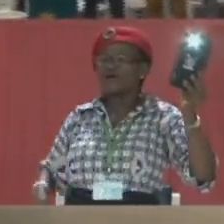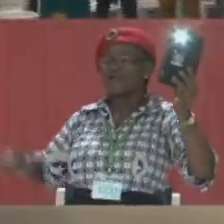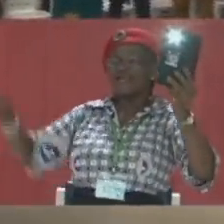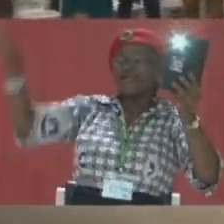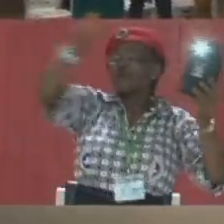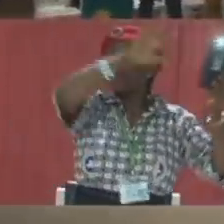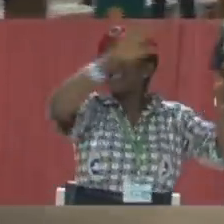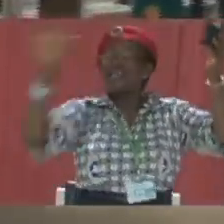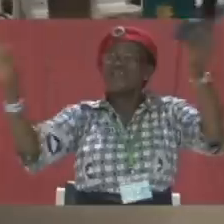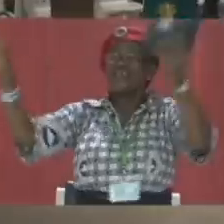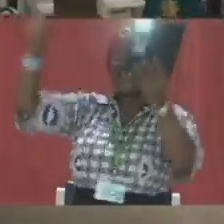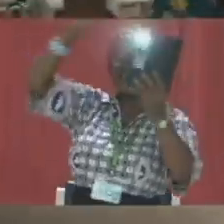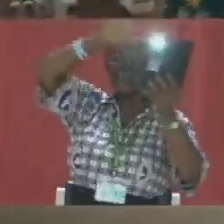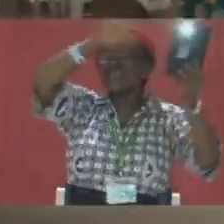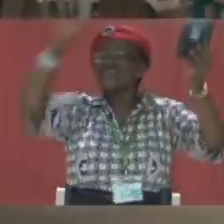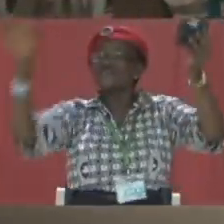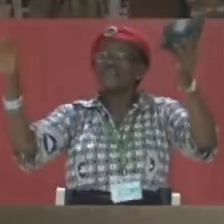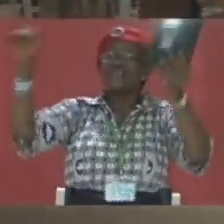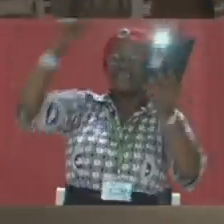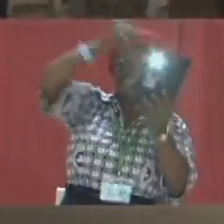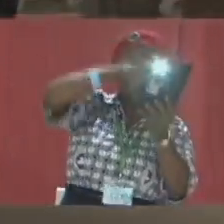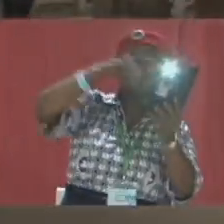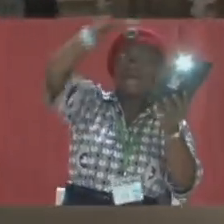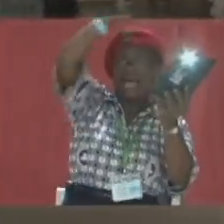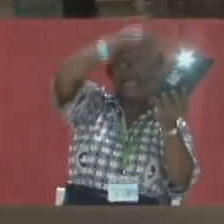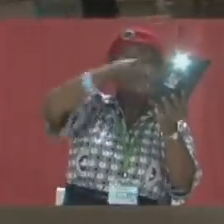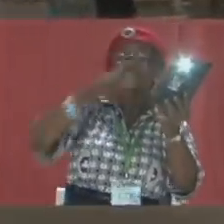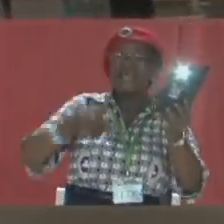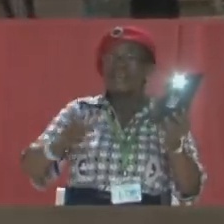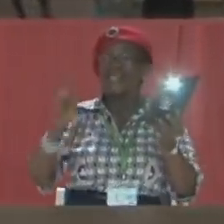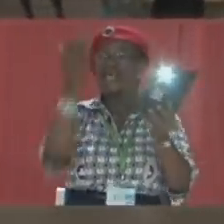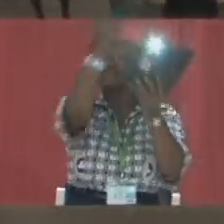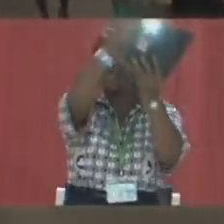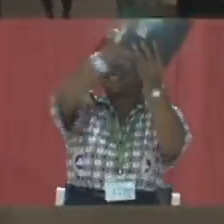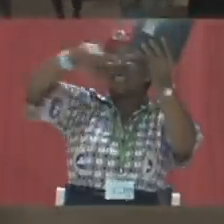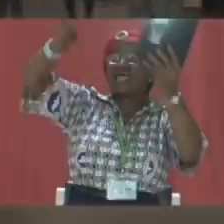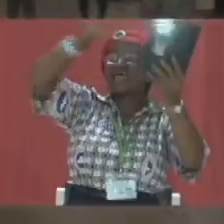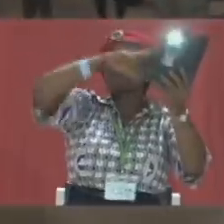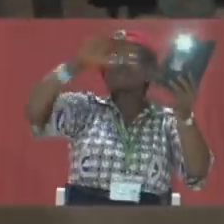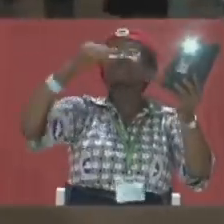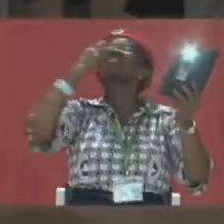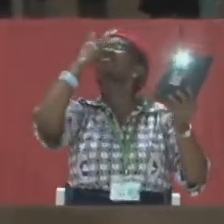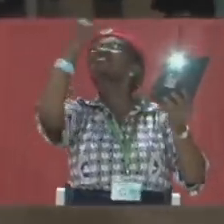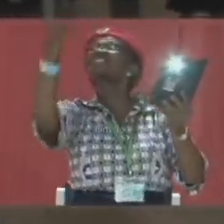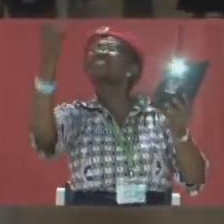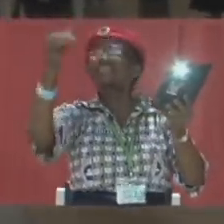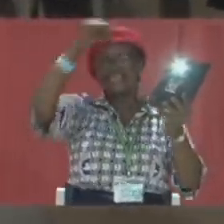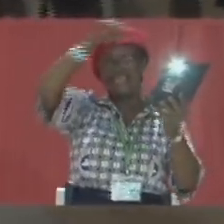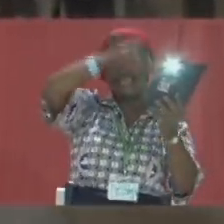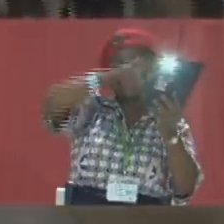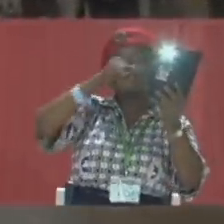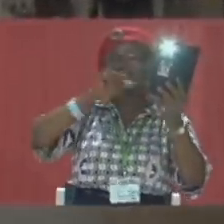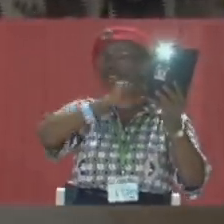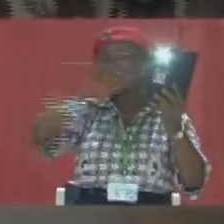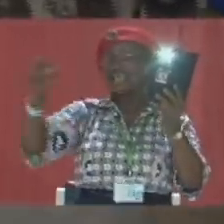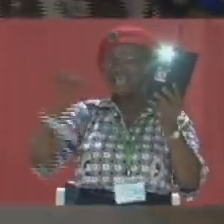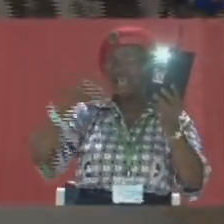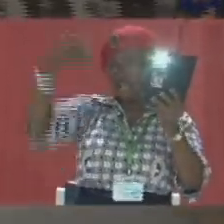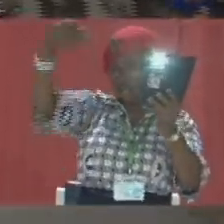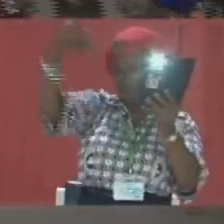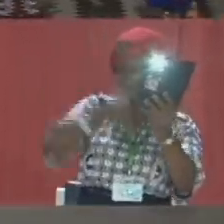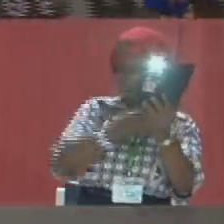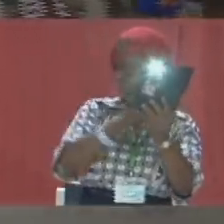again. Let the heavens see. A new beginning for all